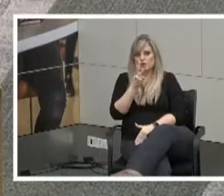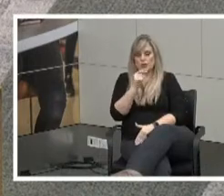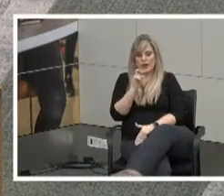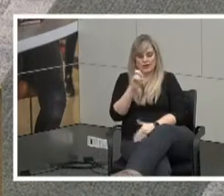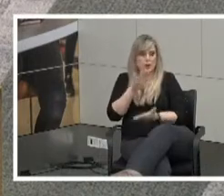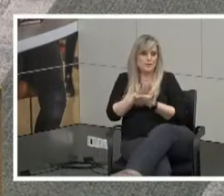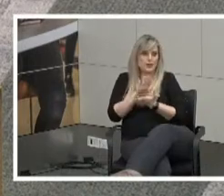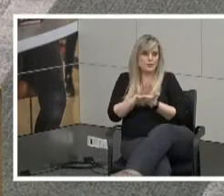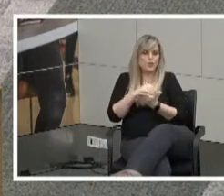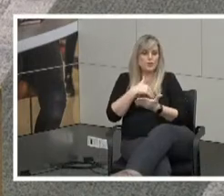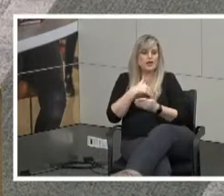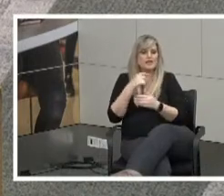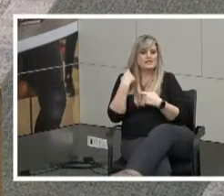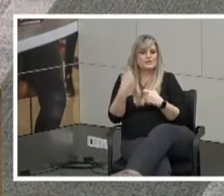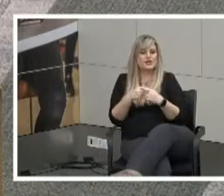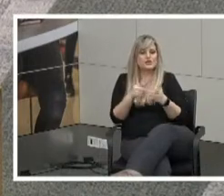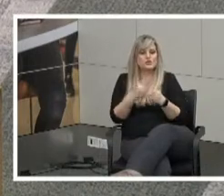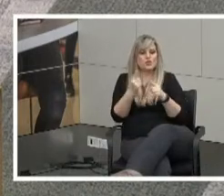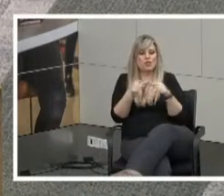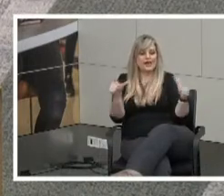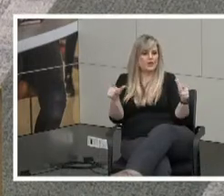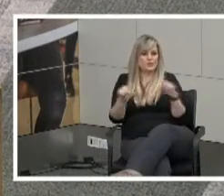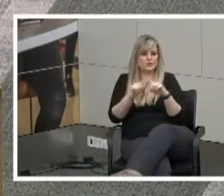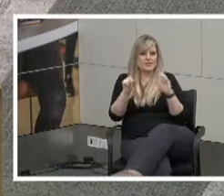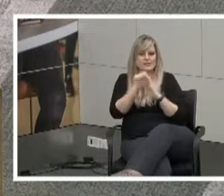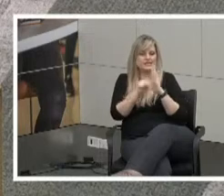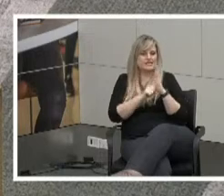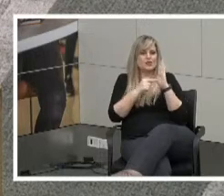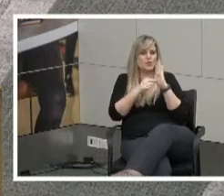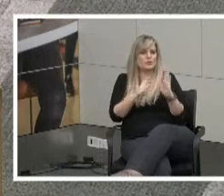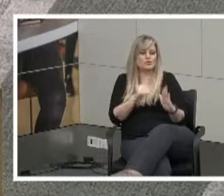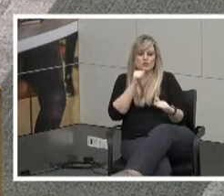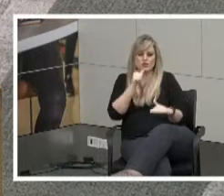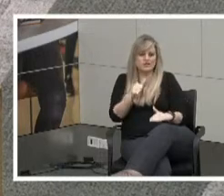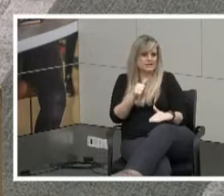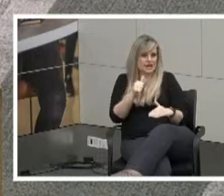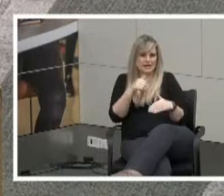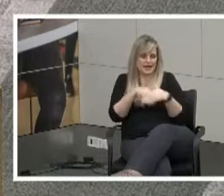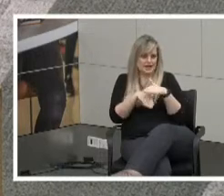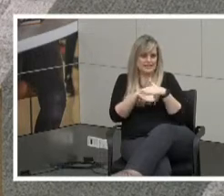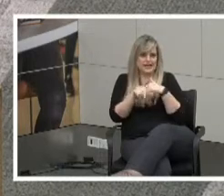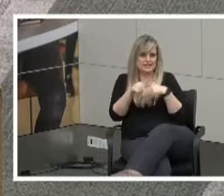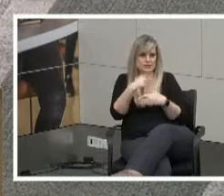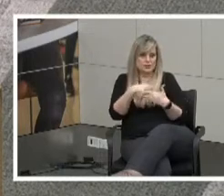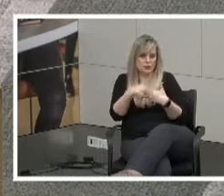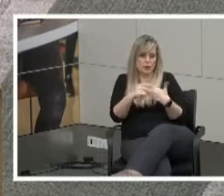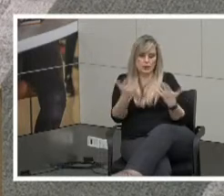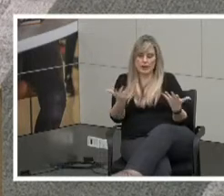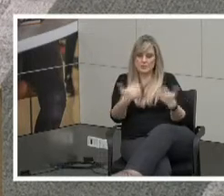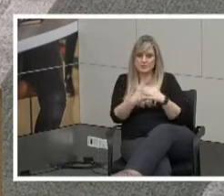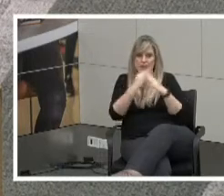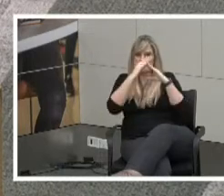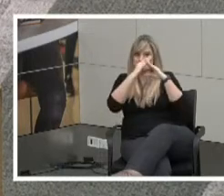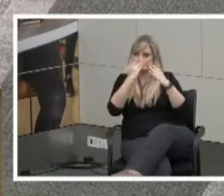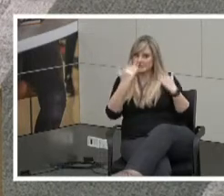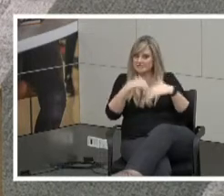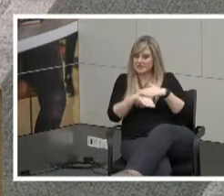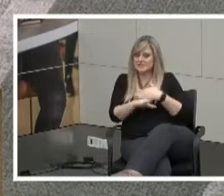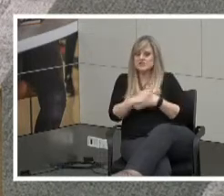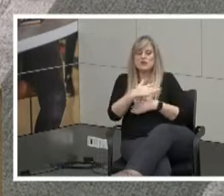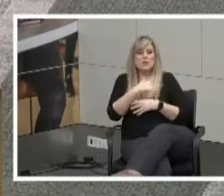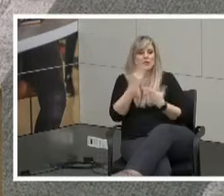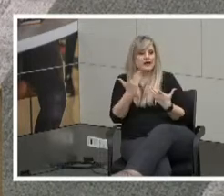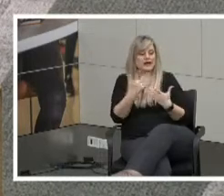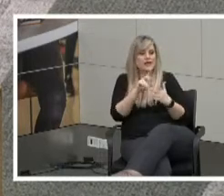dual language program but our state reps were denied access to this program at the start of the Year our principal could not tell me what a